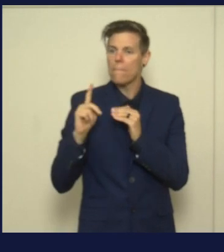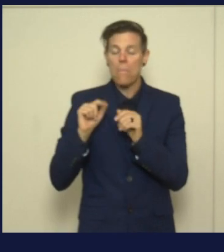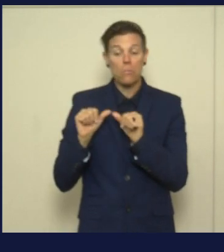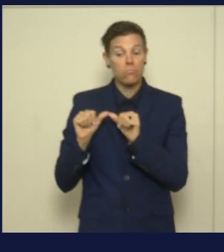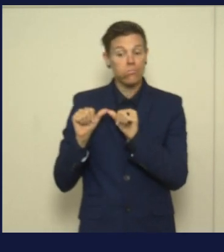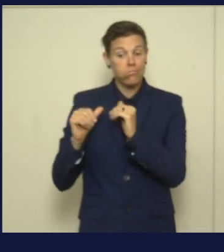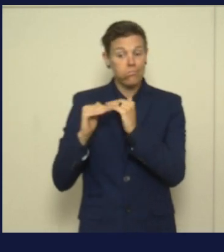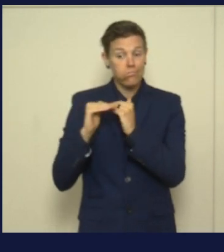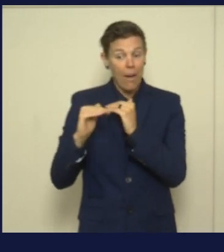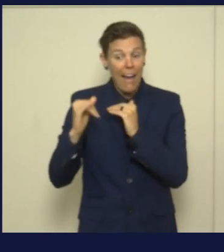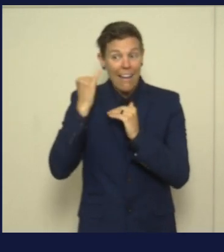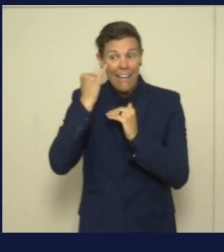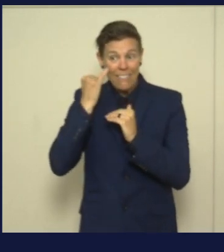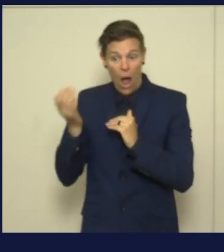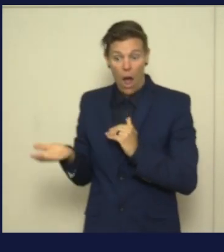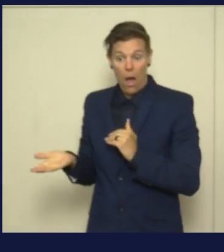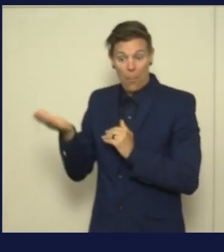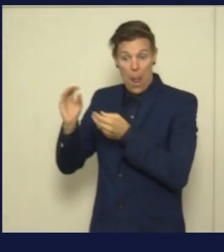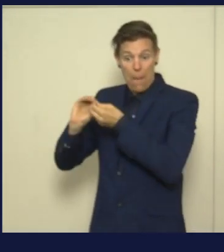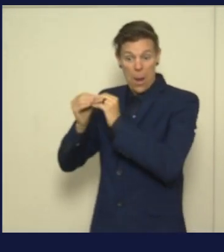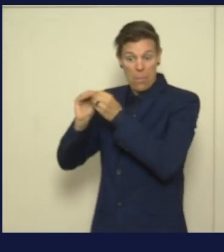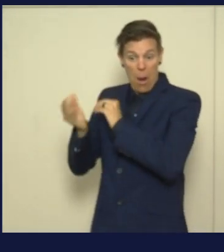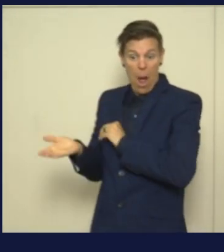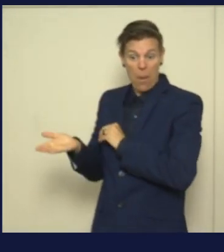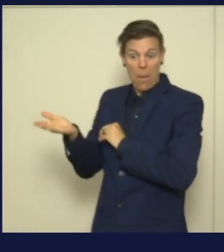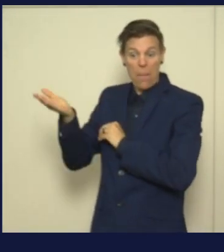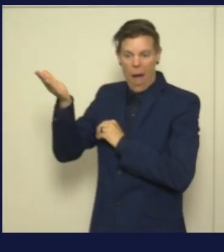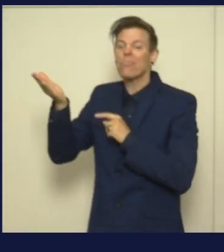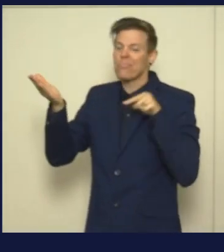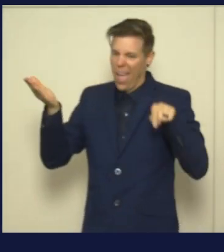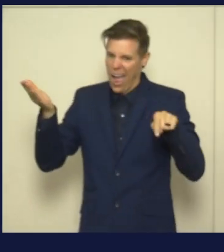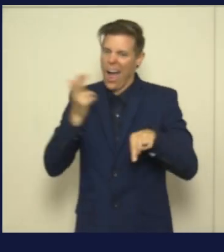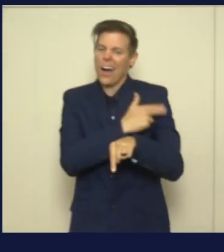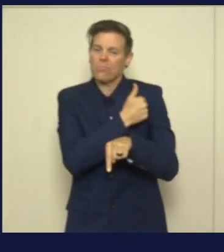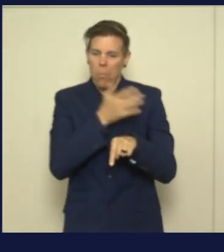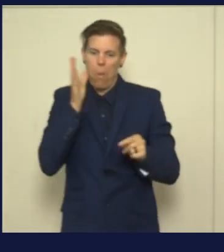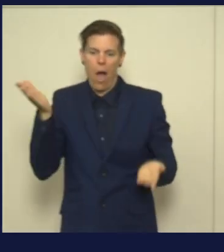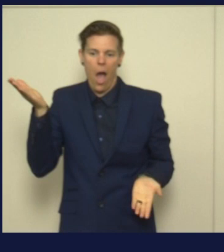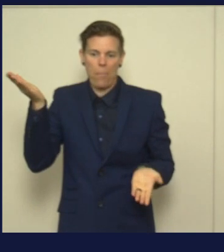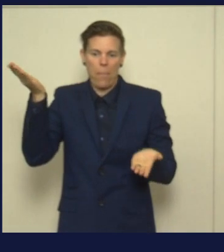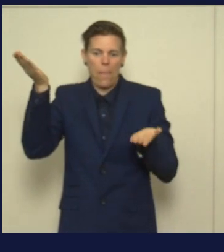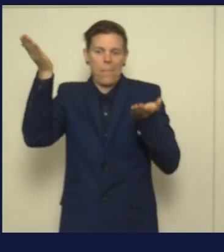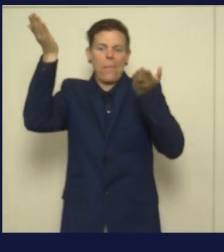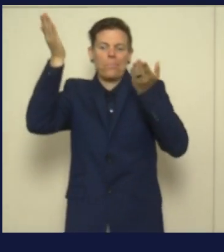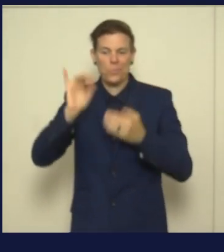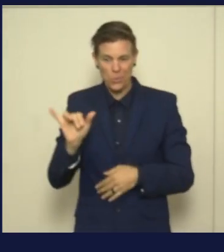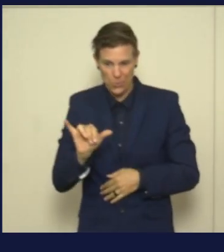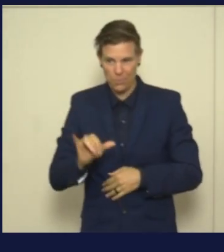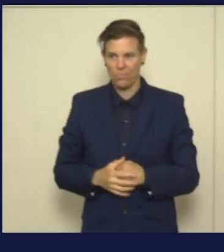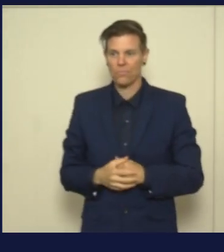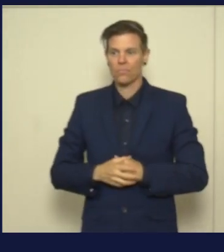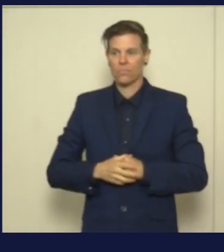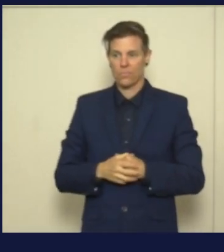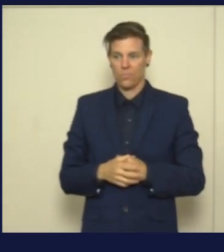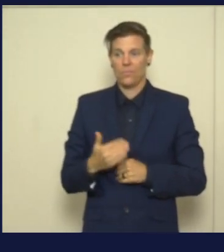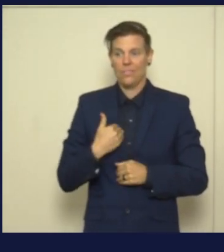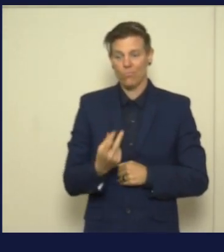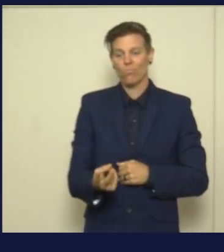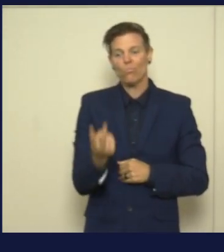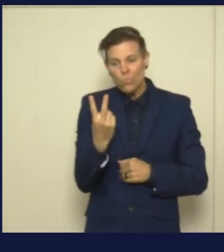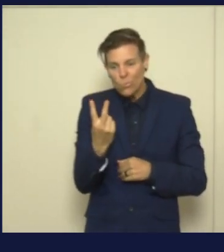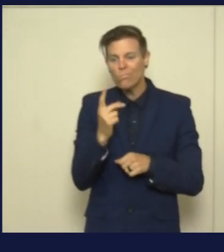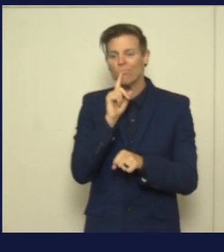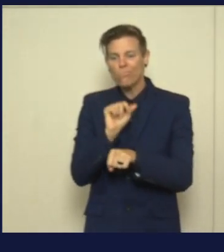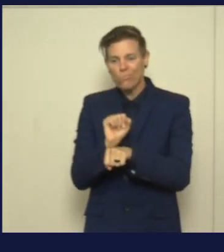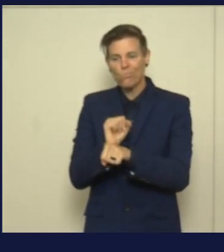counts. Unfortunately, we are announcing 2 additional deaths today. That brings us to 859, and